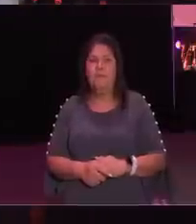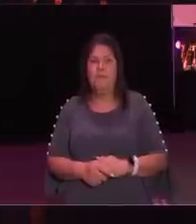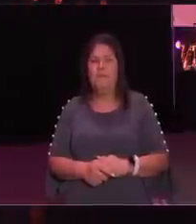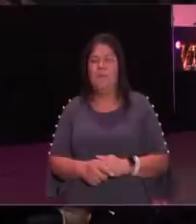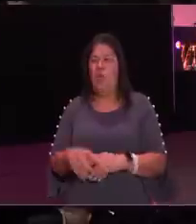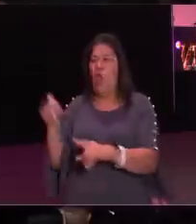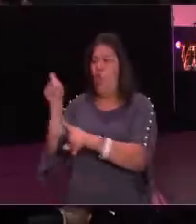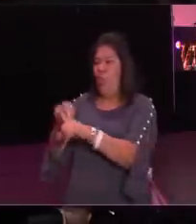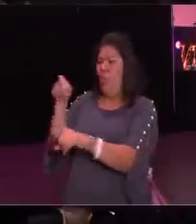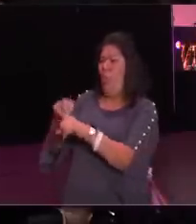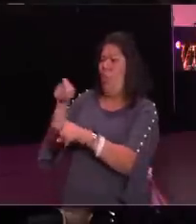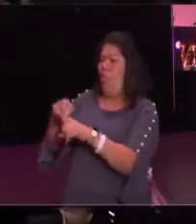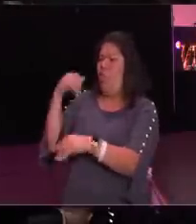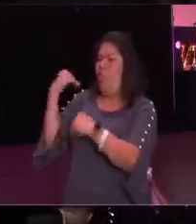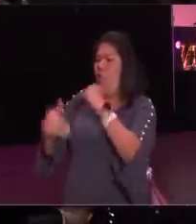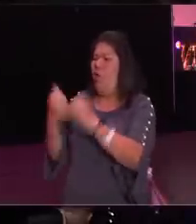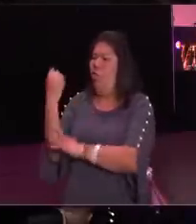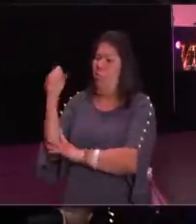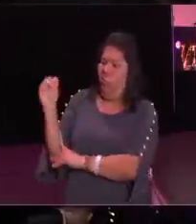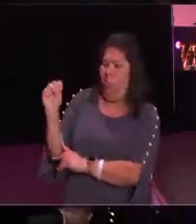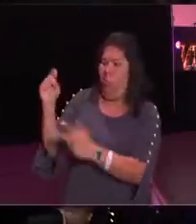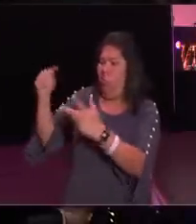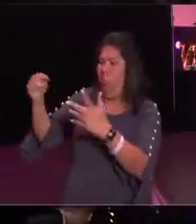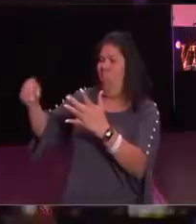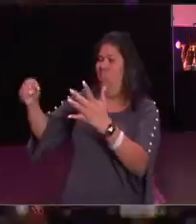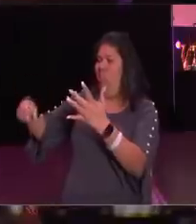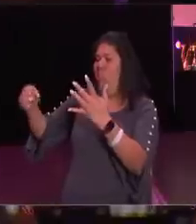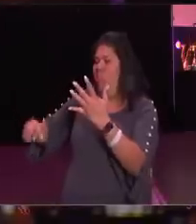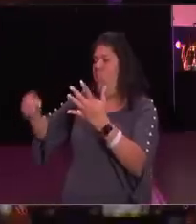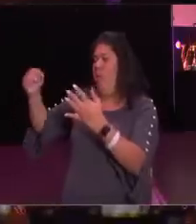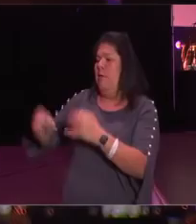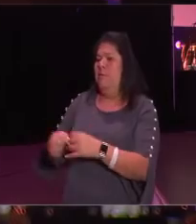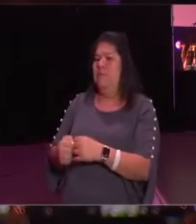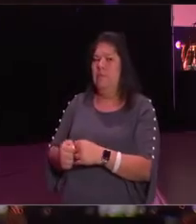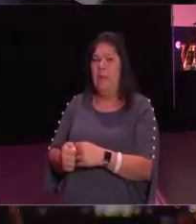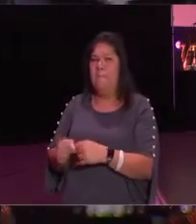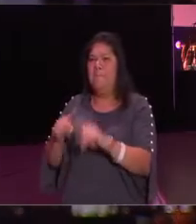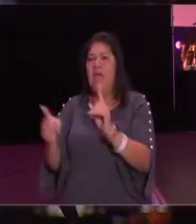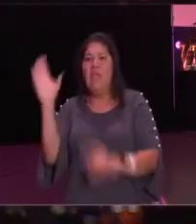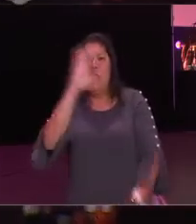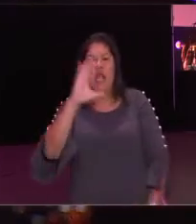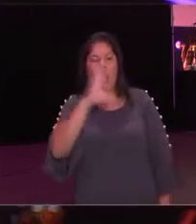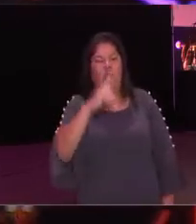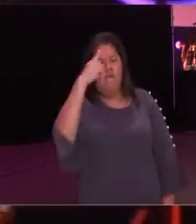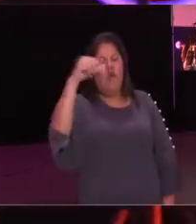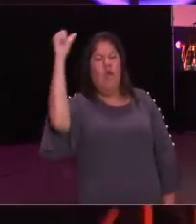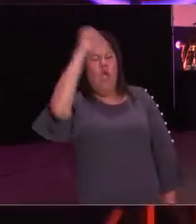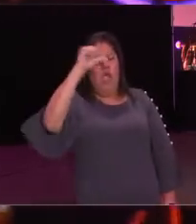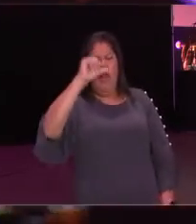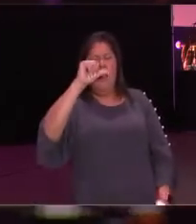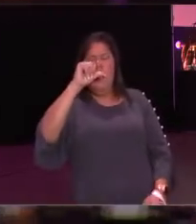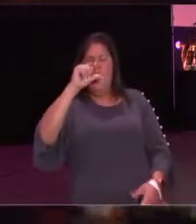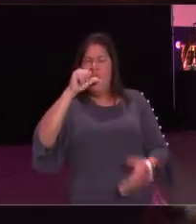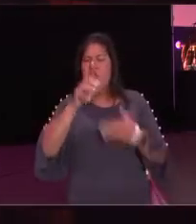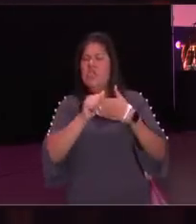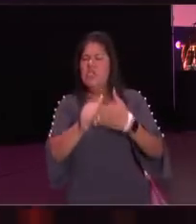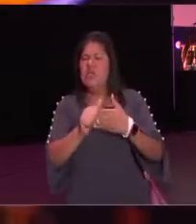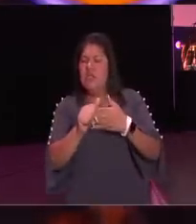We're picking on this generation. They're rebellious. They're this and they're that. They're looking for anointed leadership to get under that